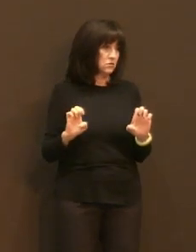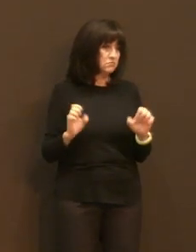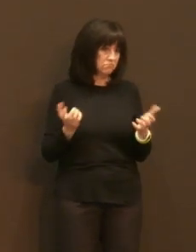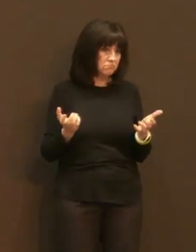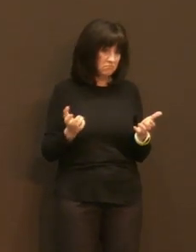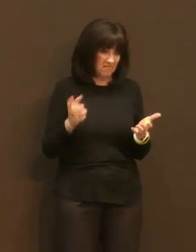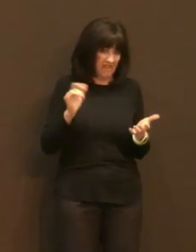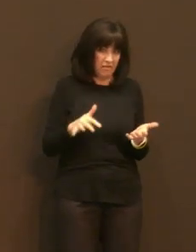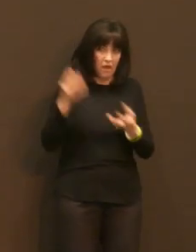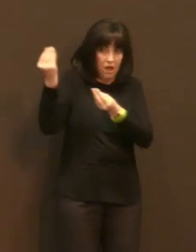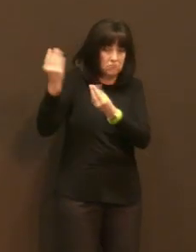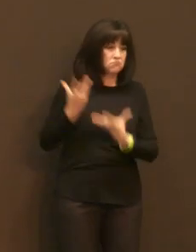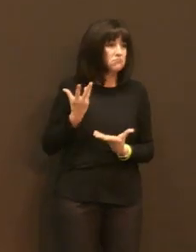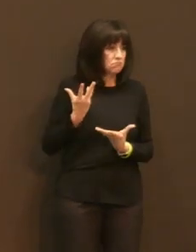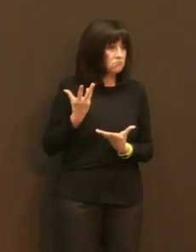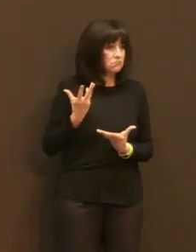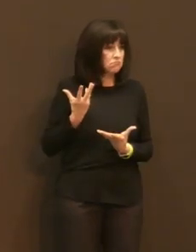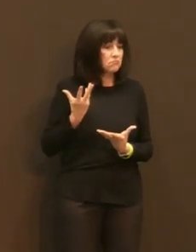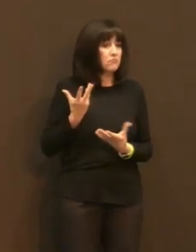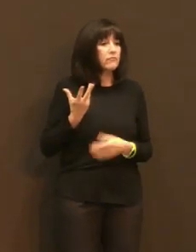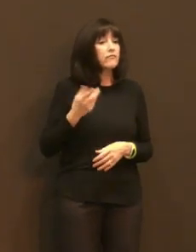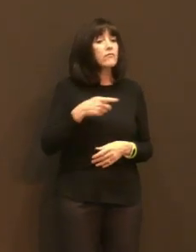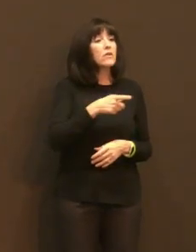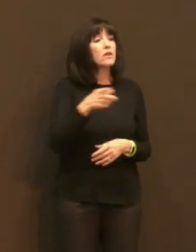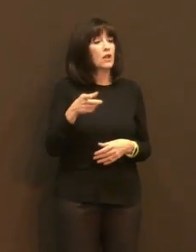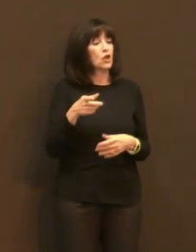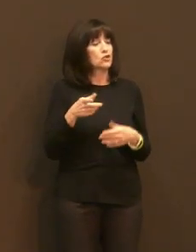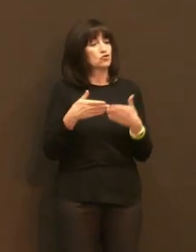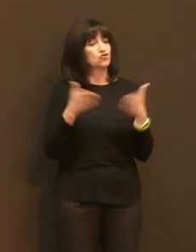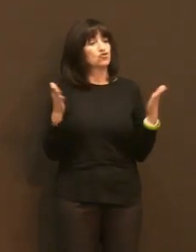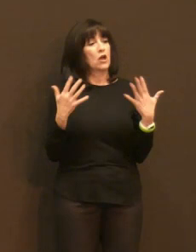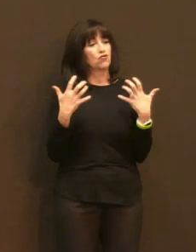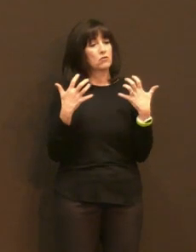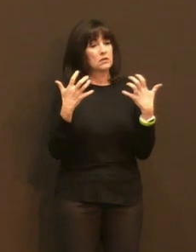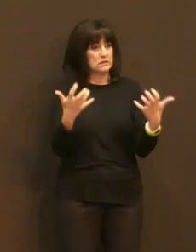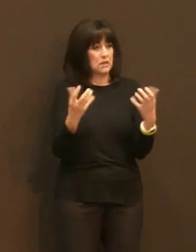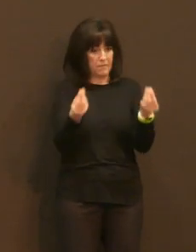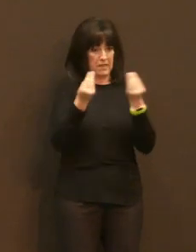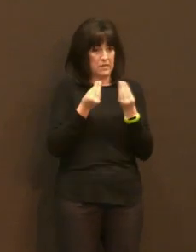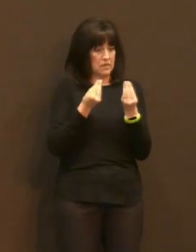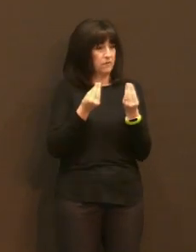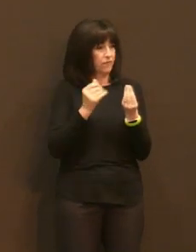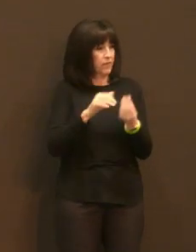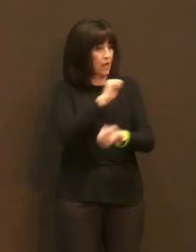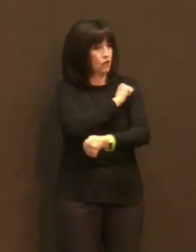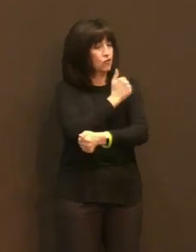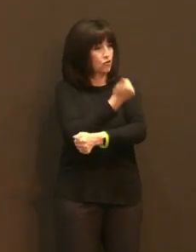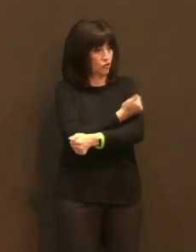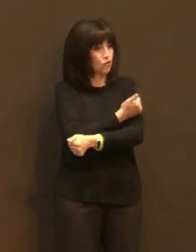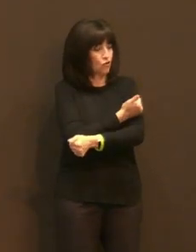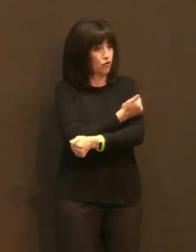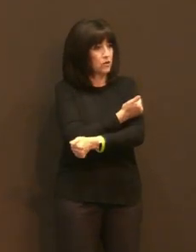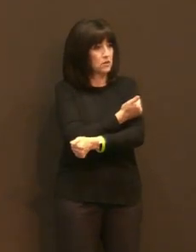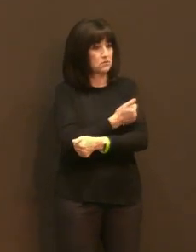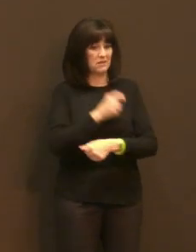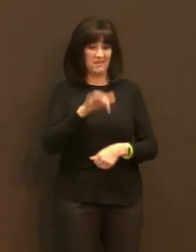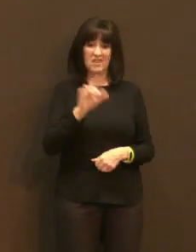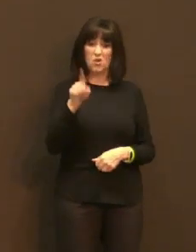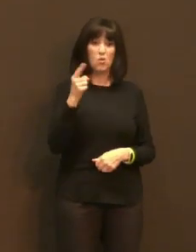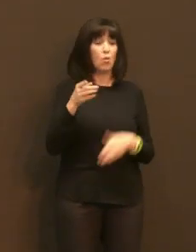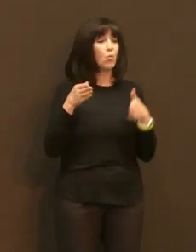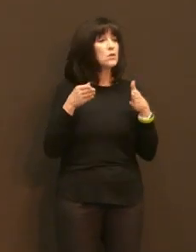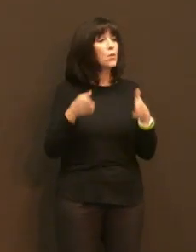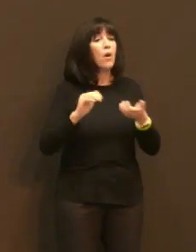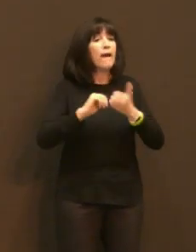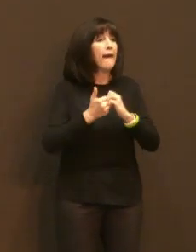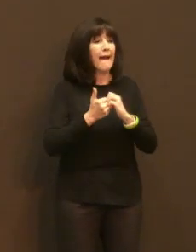action by the General Assembly and other entities. It's really the only way, I think, effective way to manage